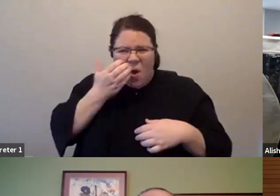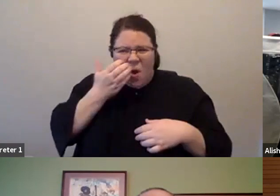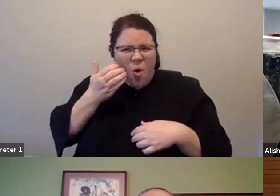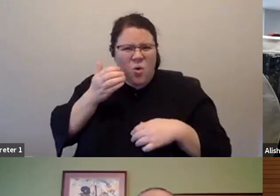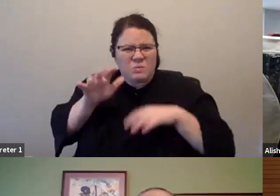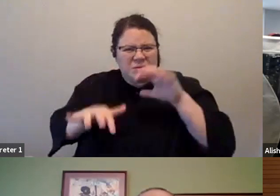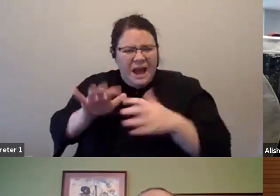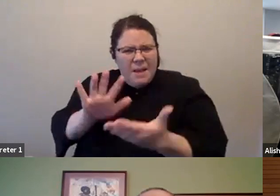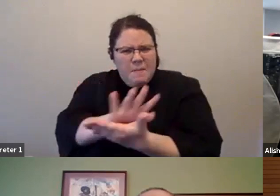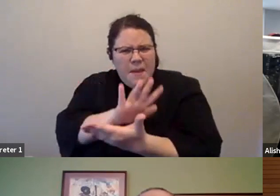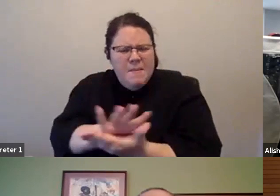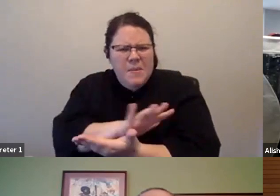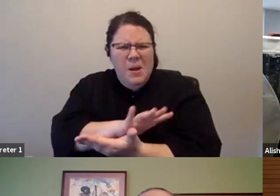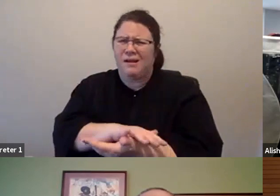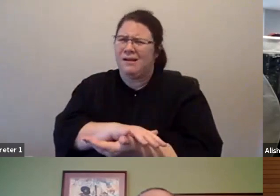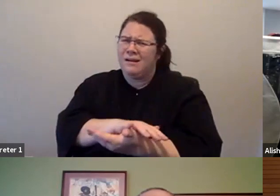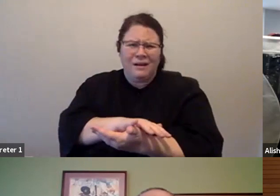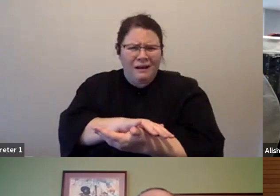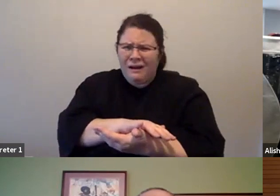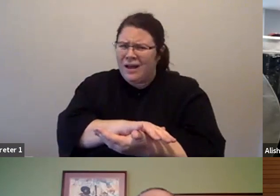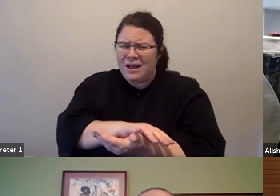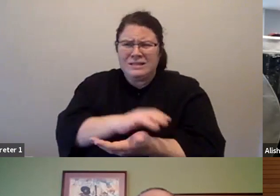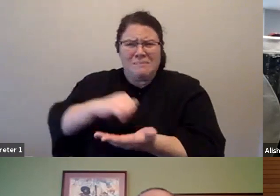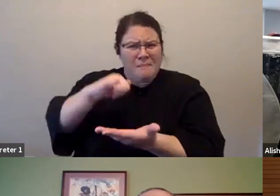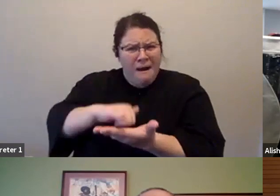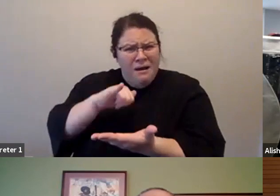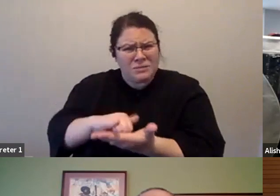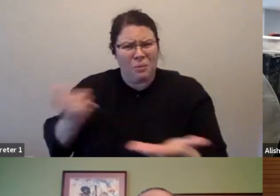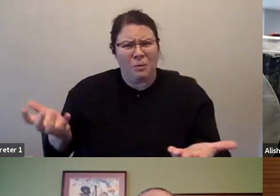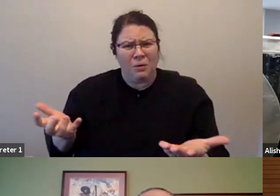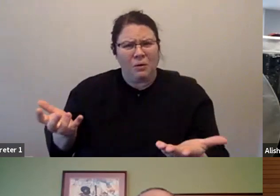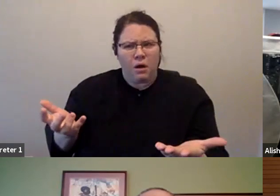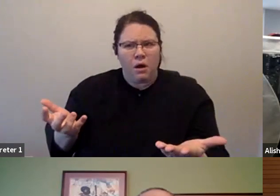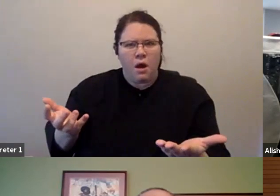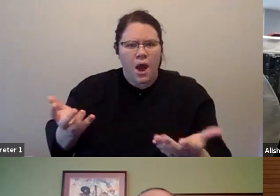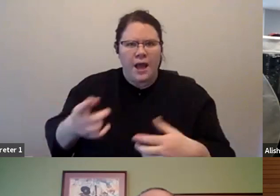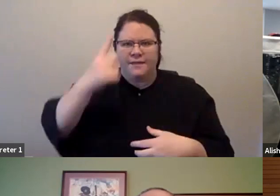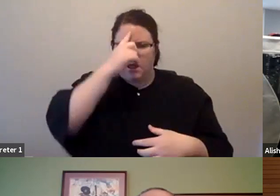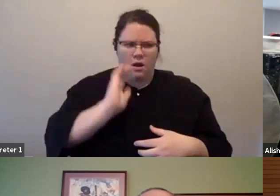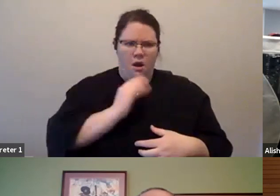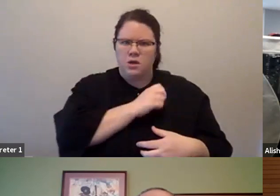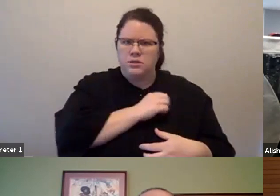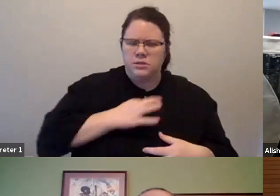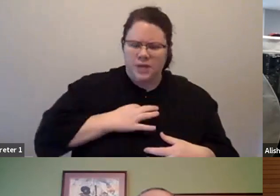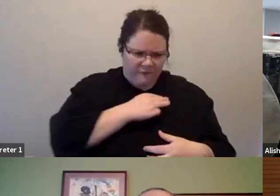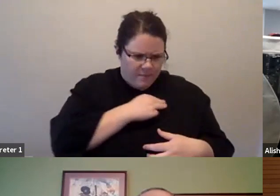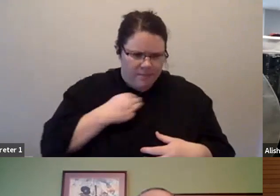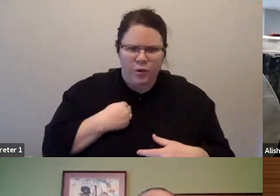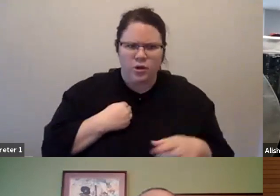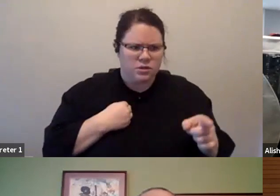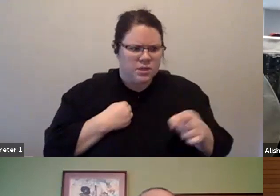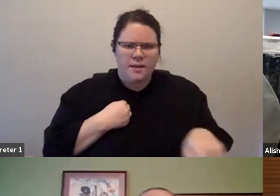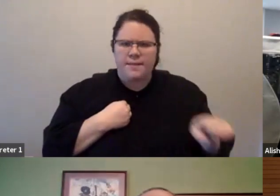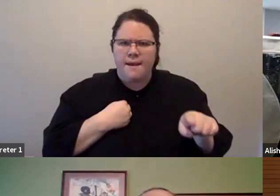neither ideal and almost nearly impossible, right? And then when you start thinking about staff and staff's ability